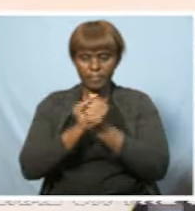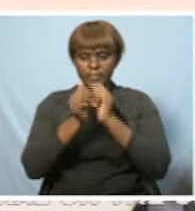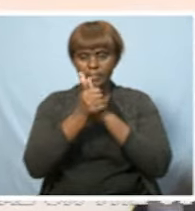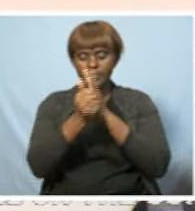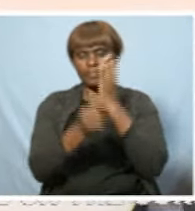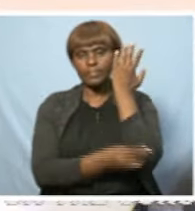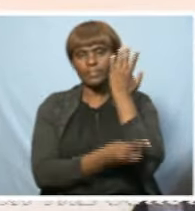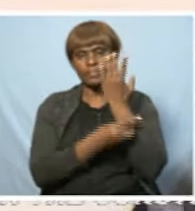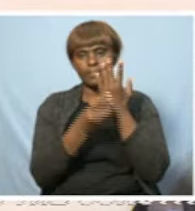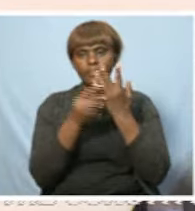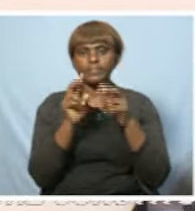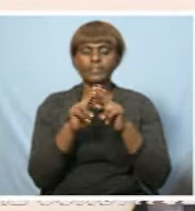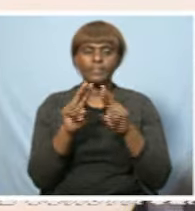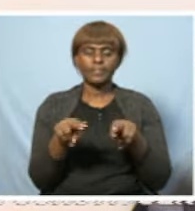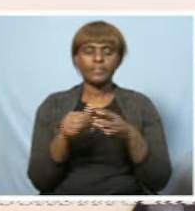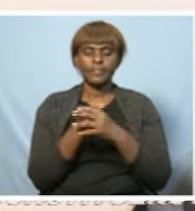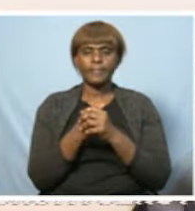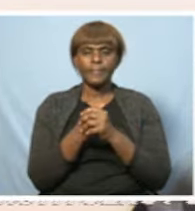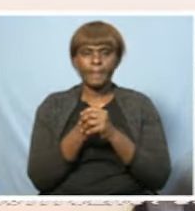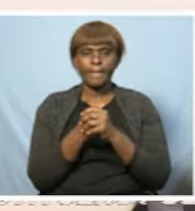Chair.